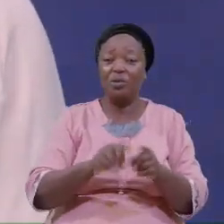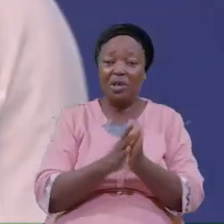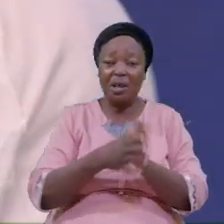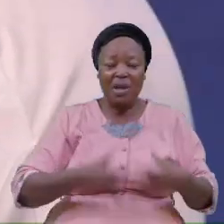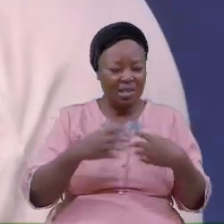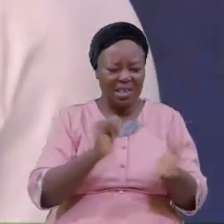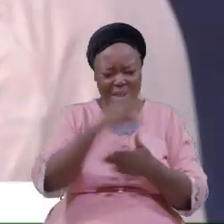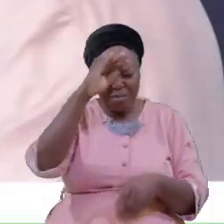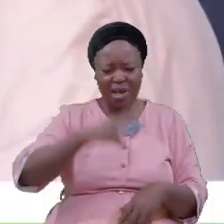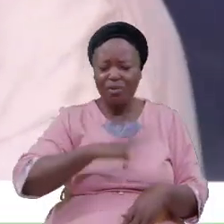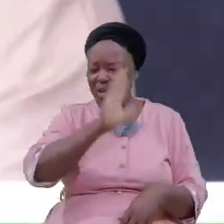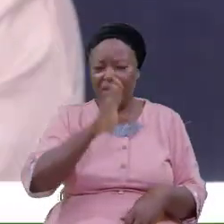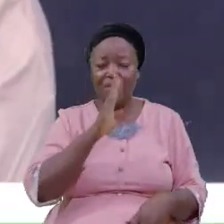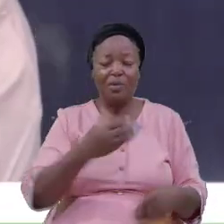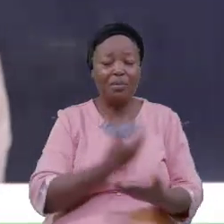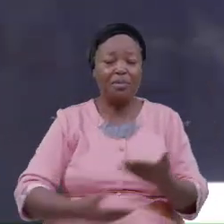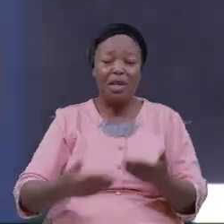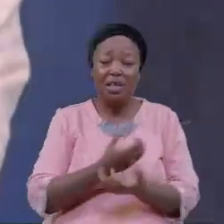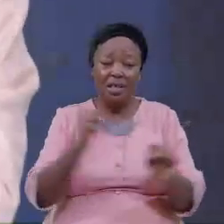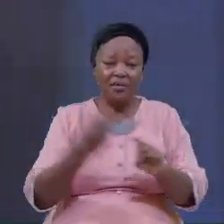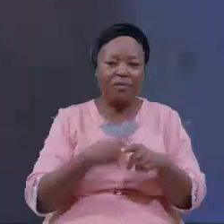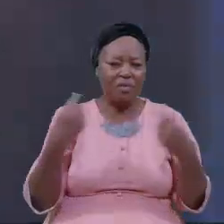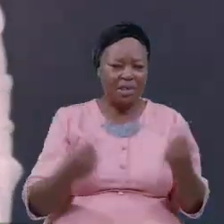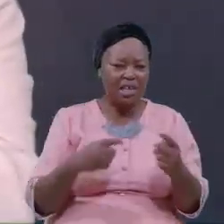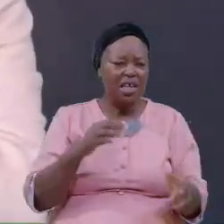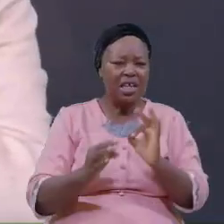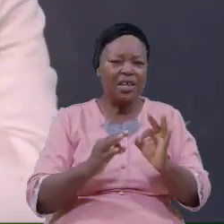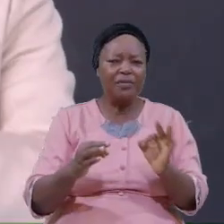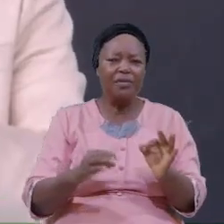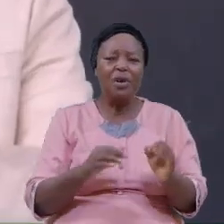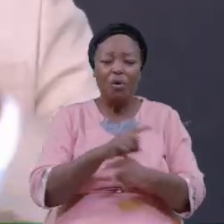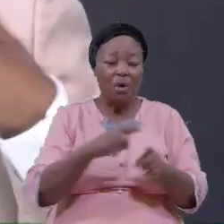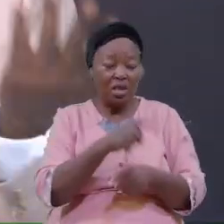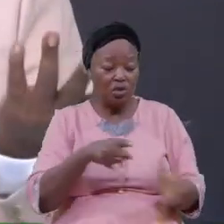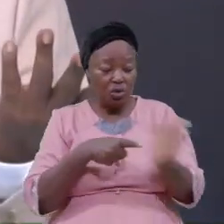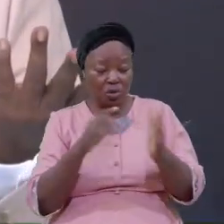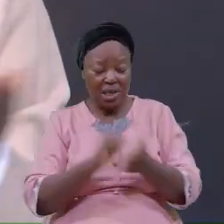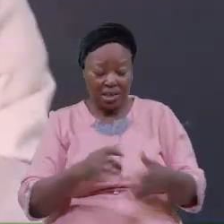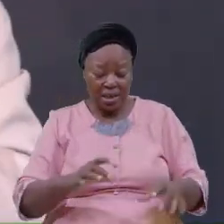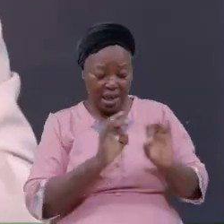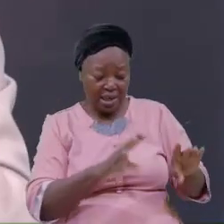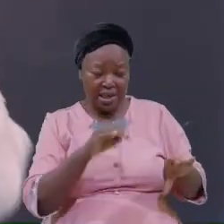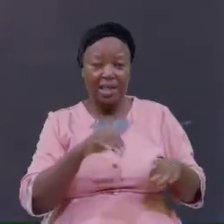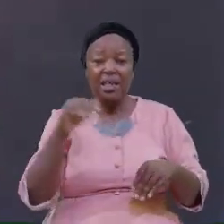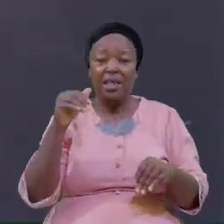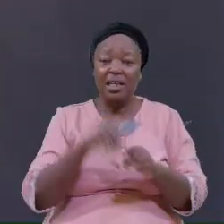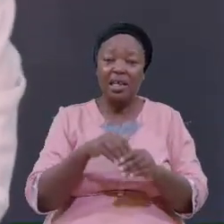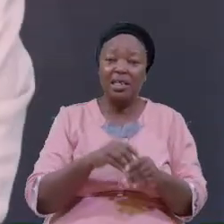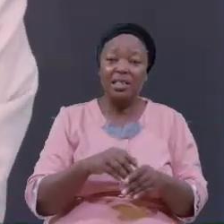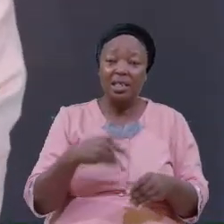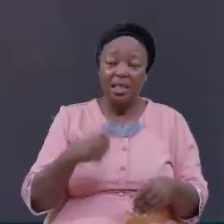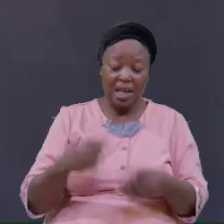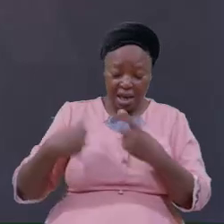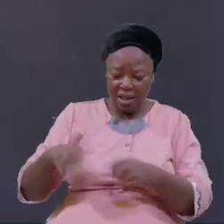If when he held hatred, animosity in the heart, and I also did, I'll not be able